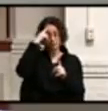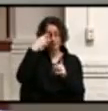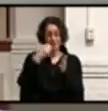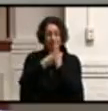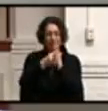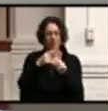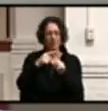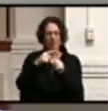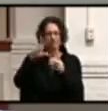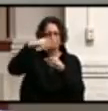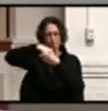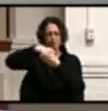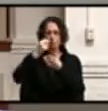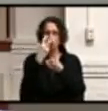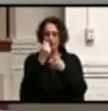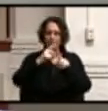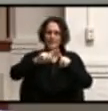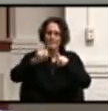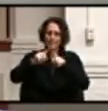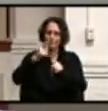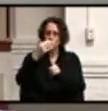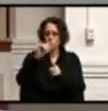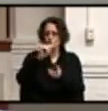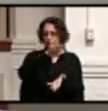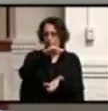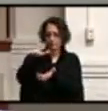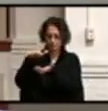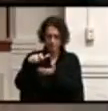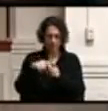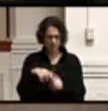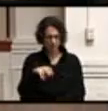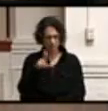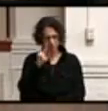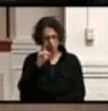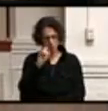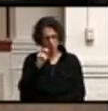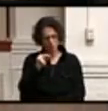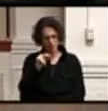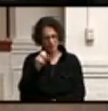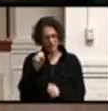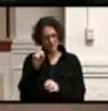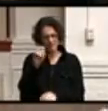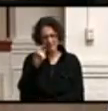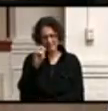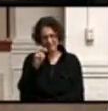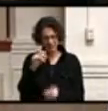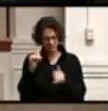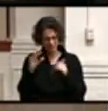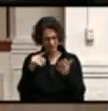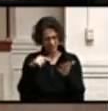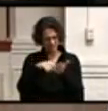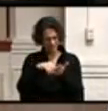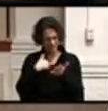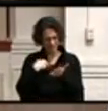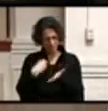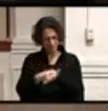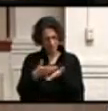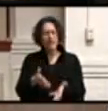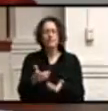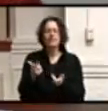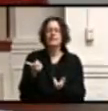funds. The Union Station project is still... Yeah, there's a very small balance right. in that